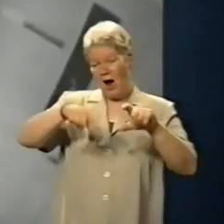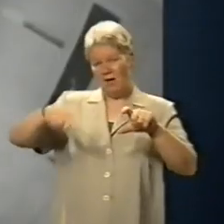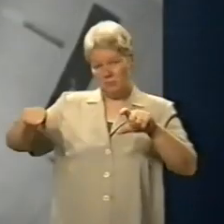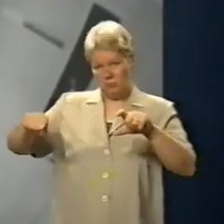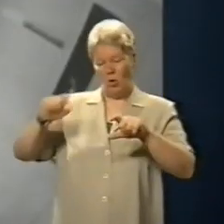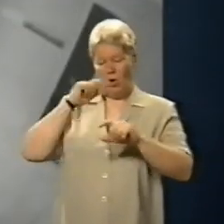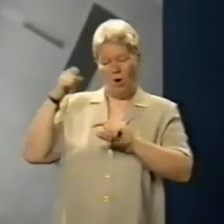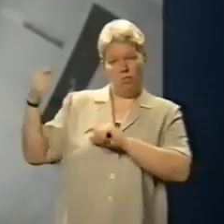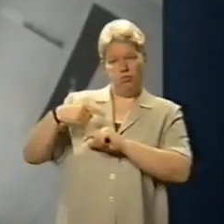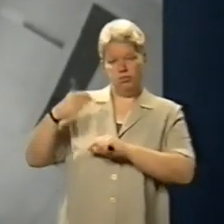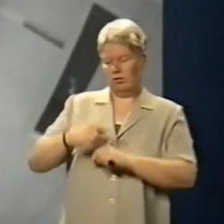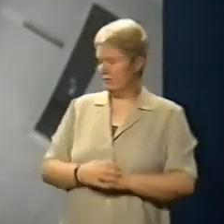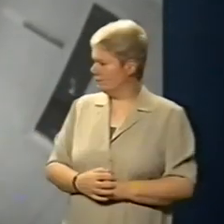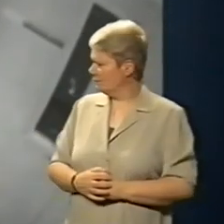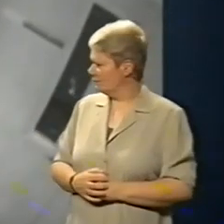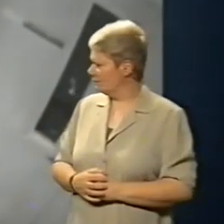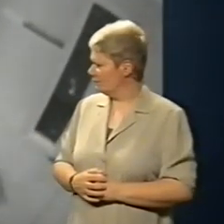from.